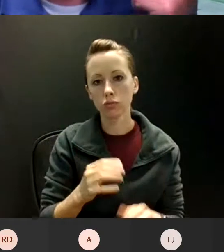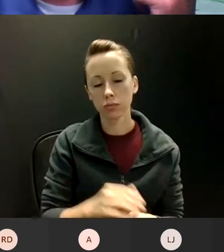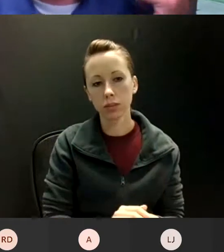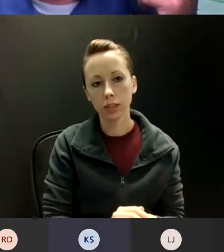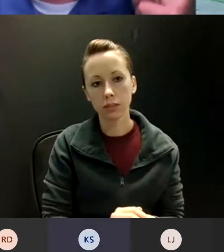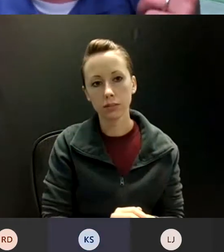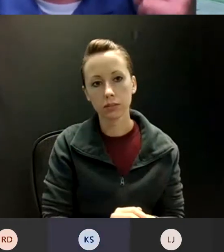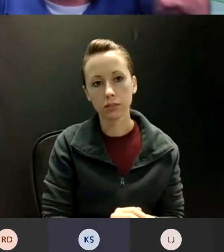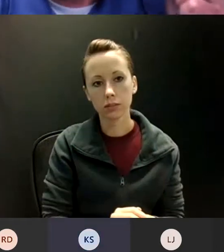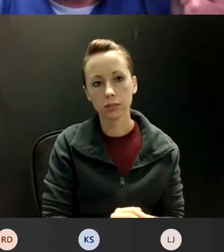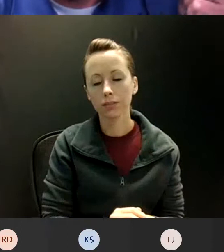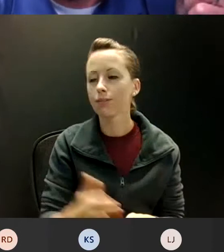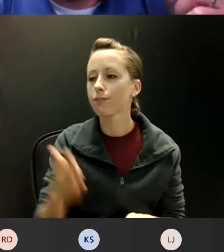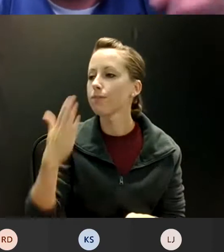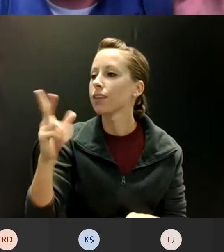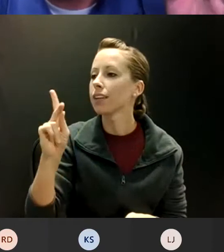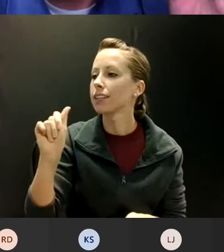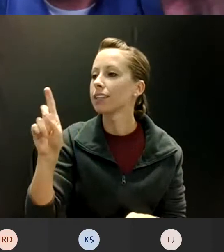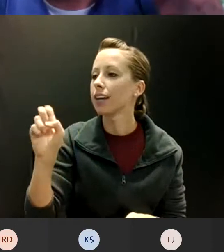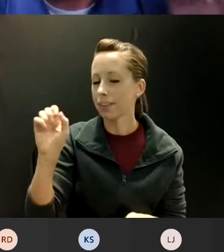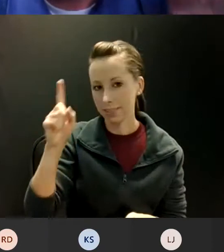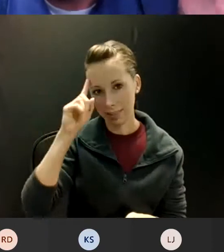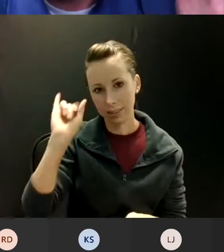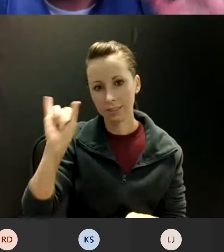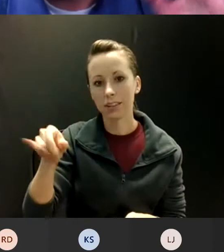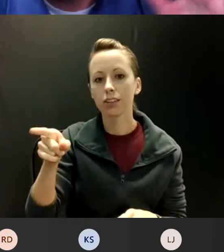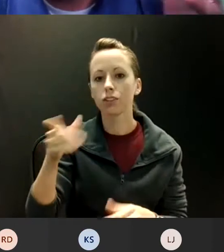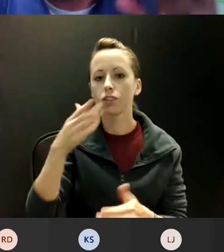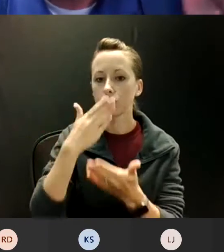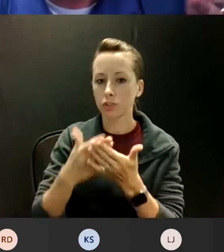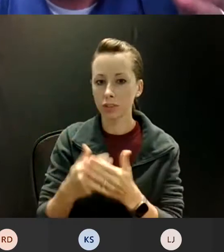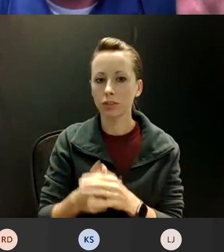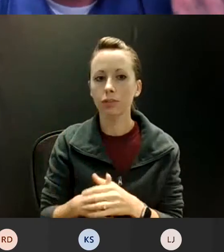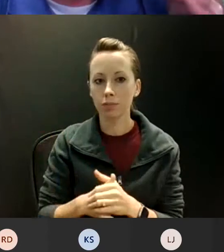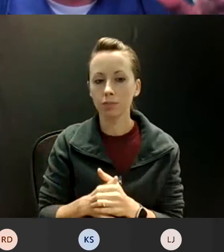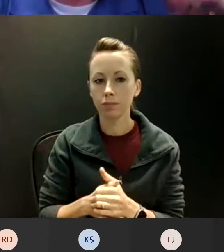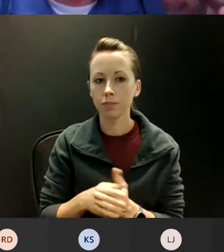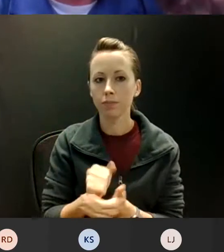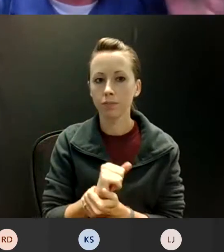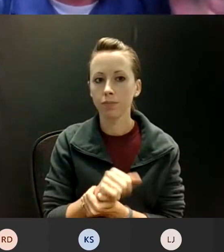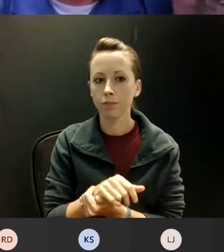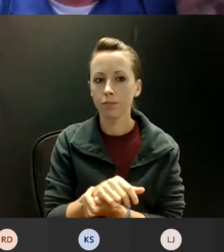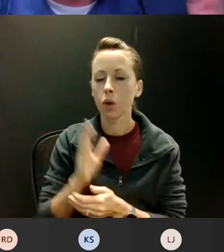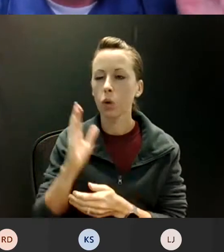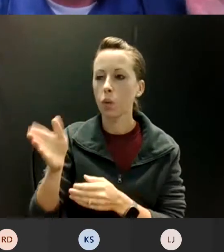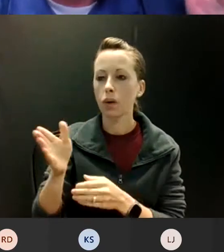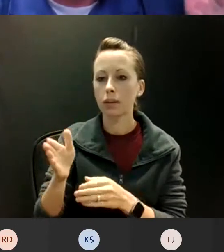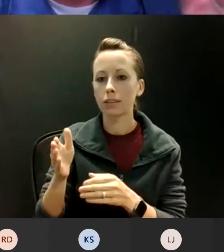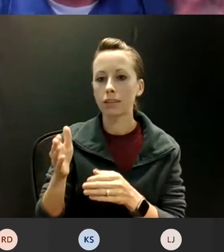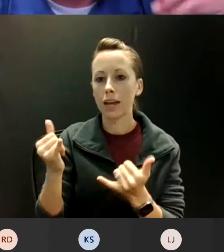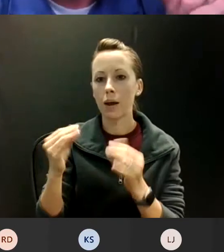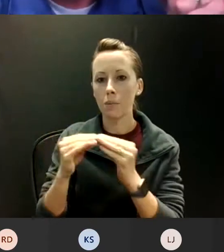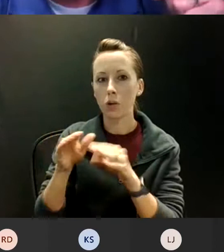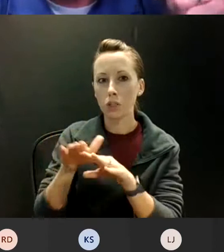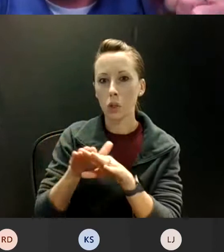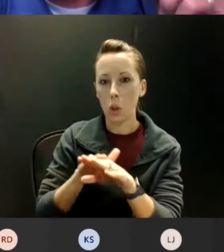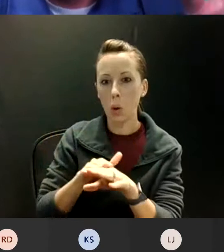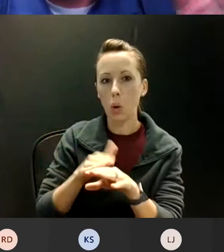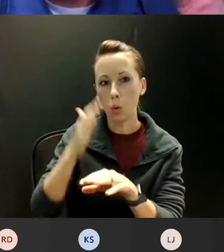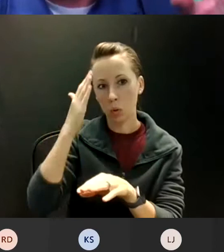Okay. Thank you, Cade. I think that's a great way. I'm gonna kind of slow it down, Tony, because I know you've got an agenda.